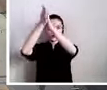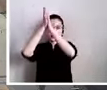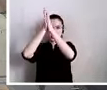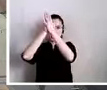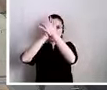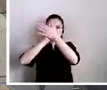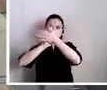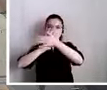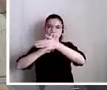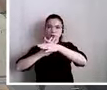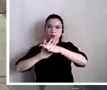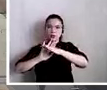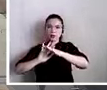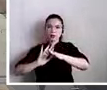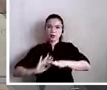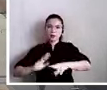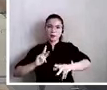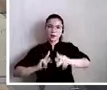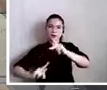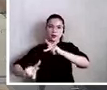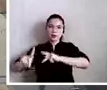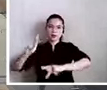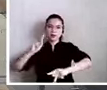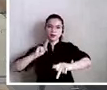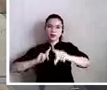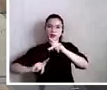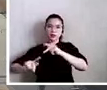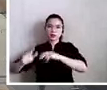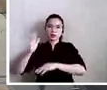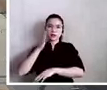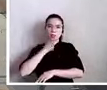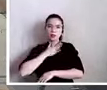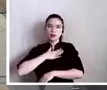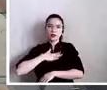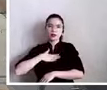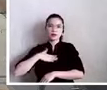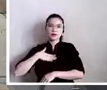on earth, peace and people of